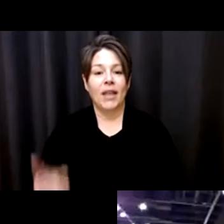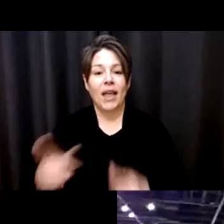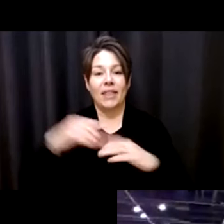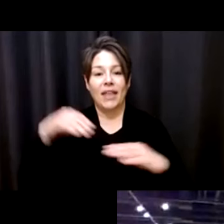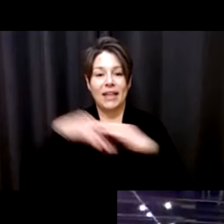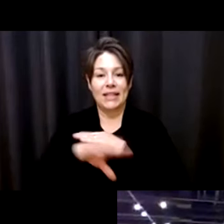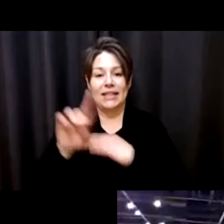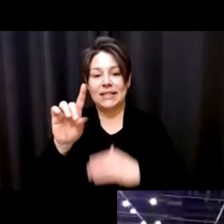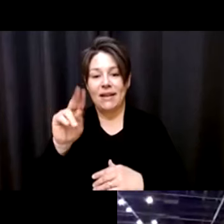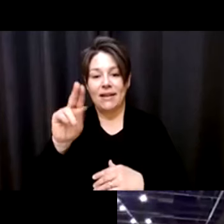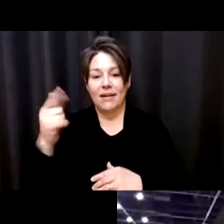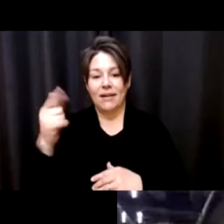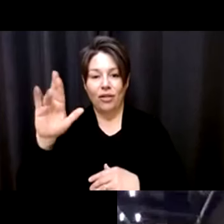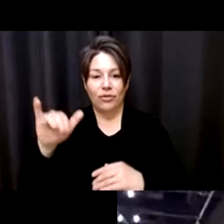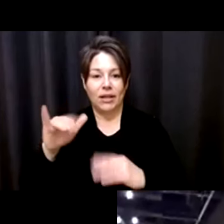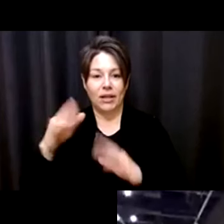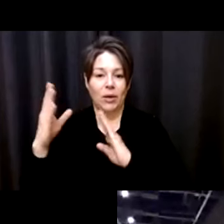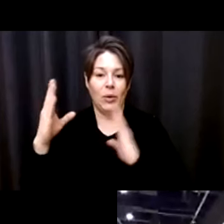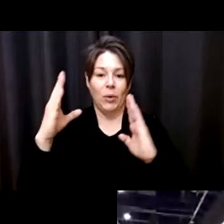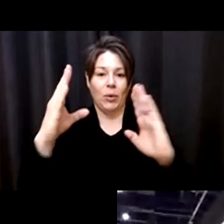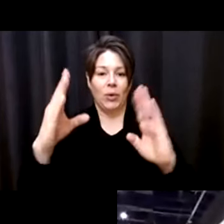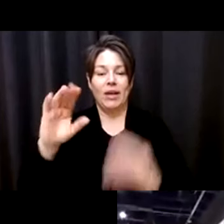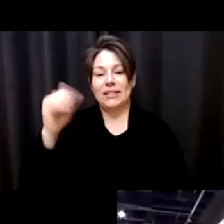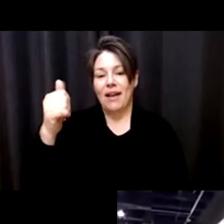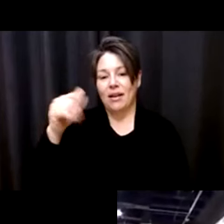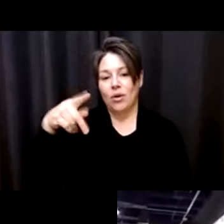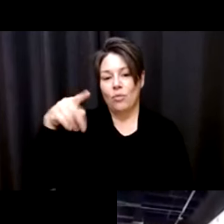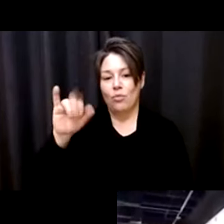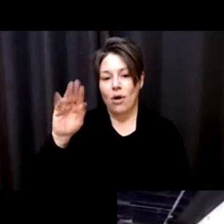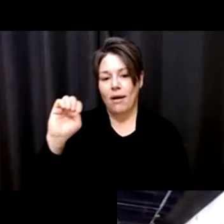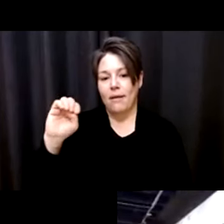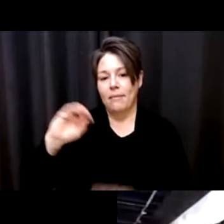Gallery, we have the 10 prime numbers